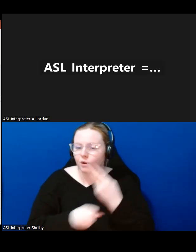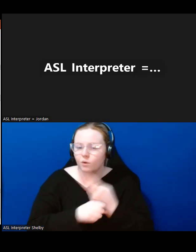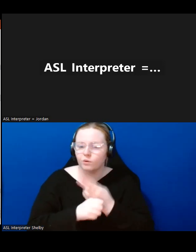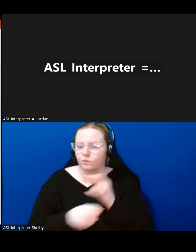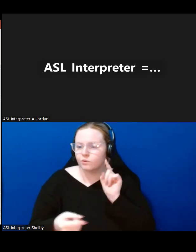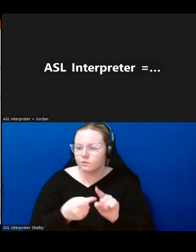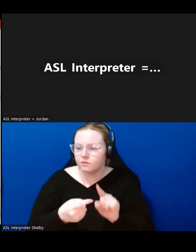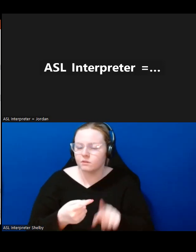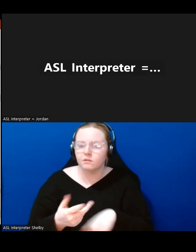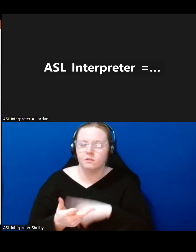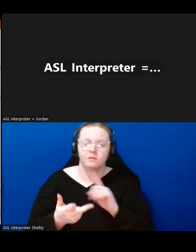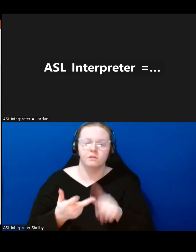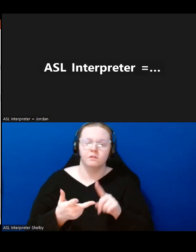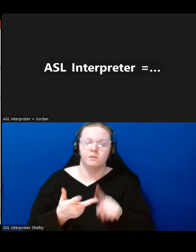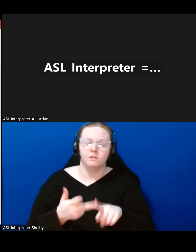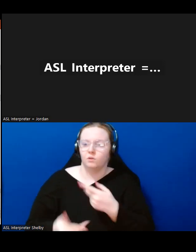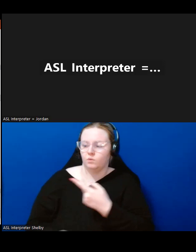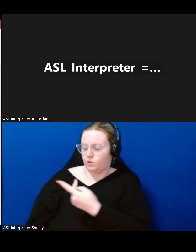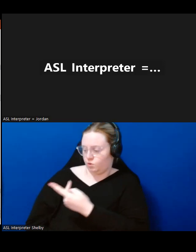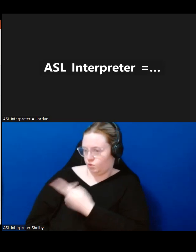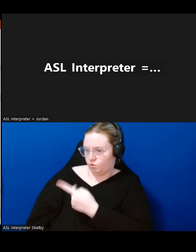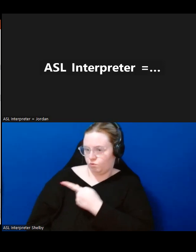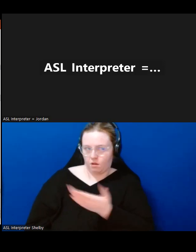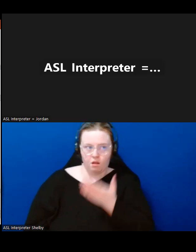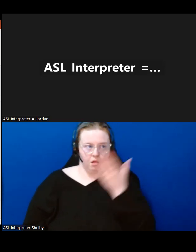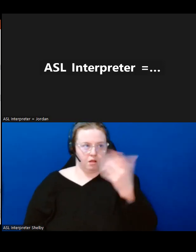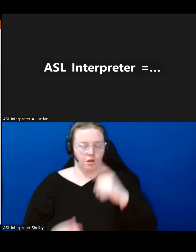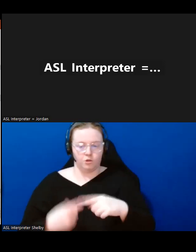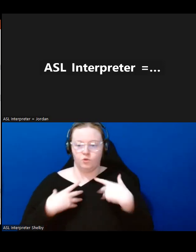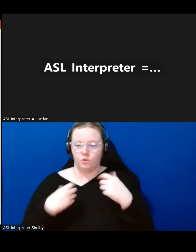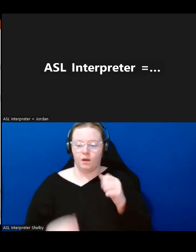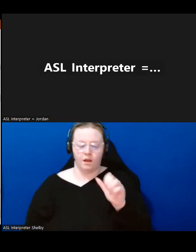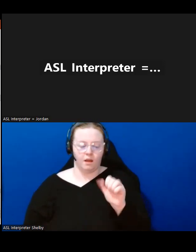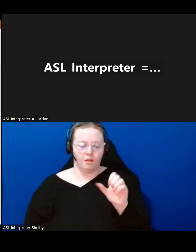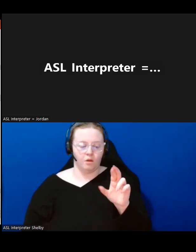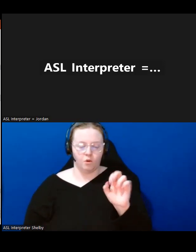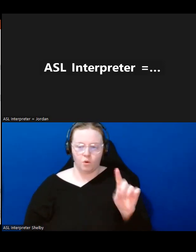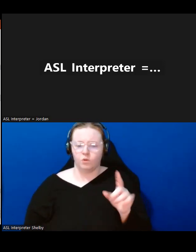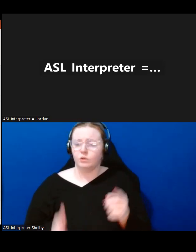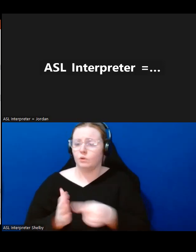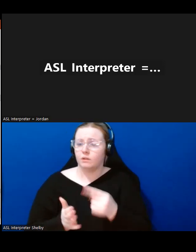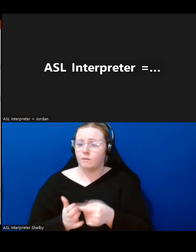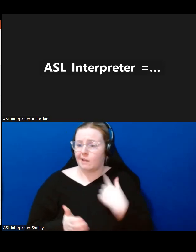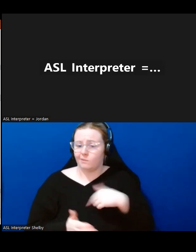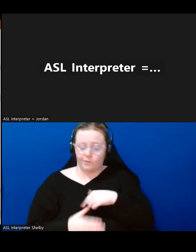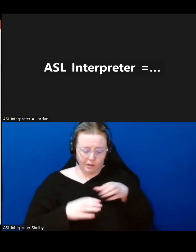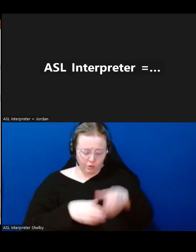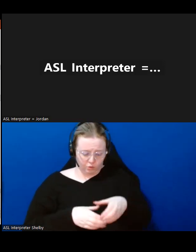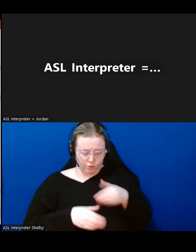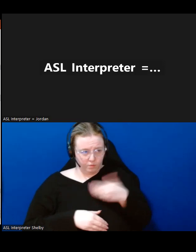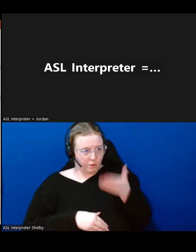a joint submission to the Health Accord. So sometimes we may do these things individually in our own coalitions, or we may come